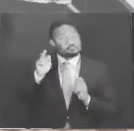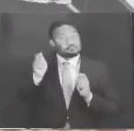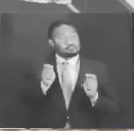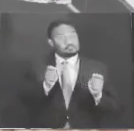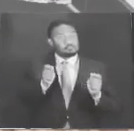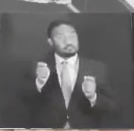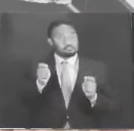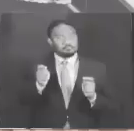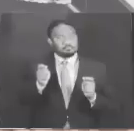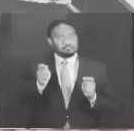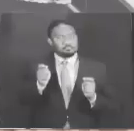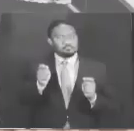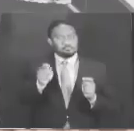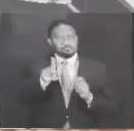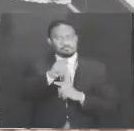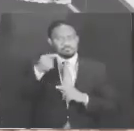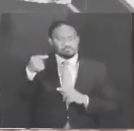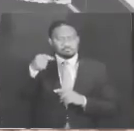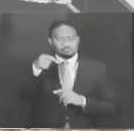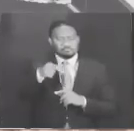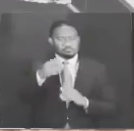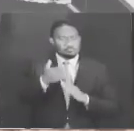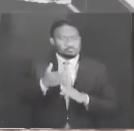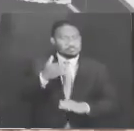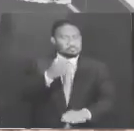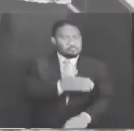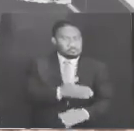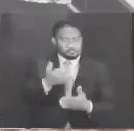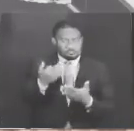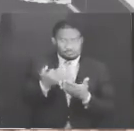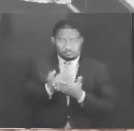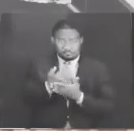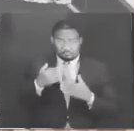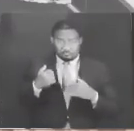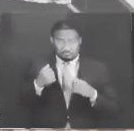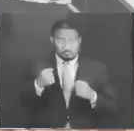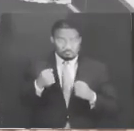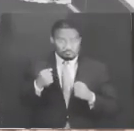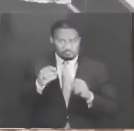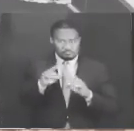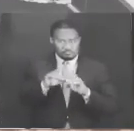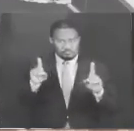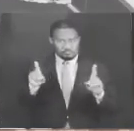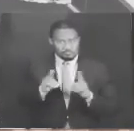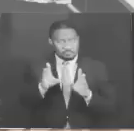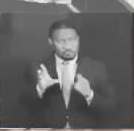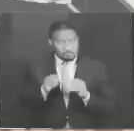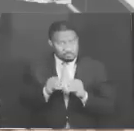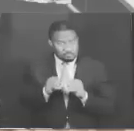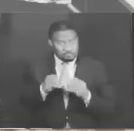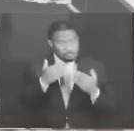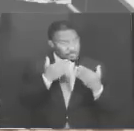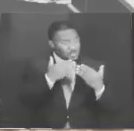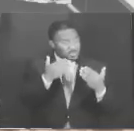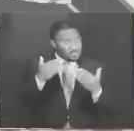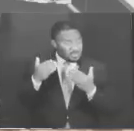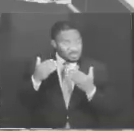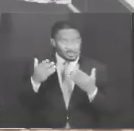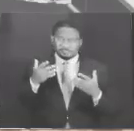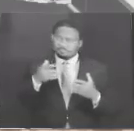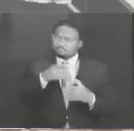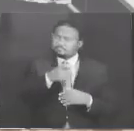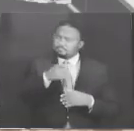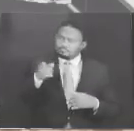financial strength of the district assemblies. I wish to commend members of this House for endorsing, as part